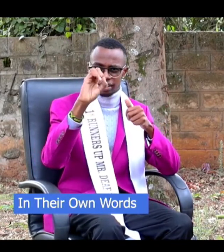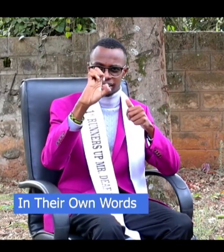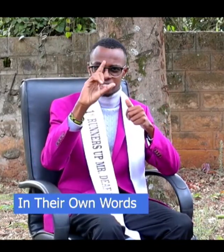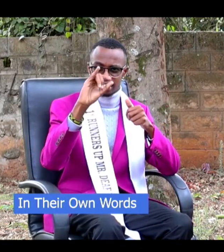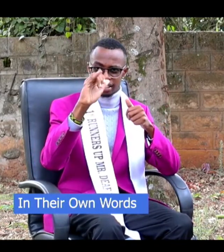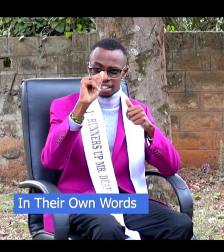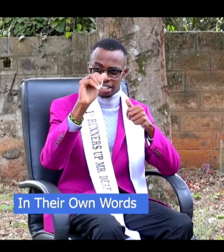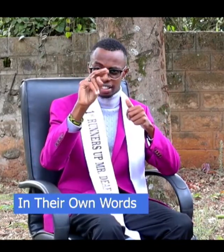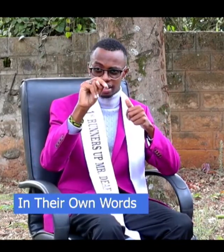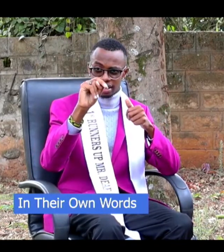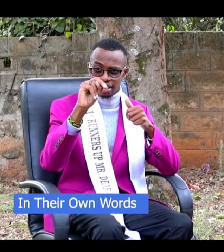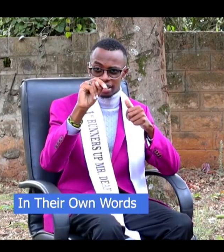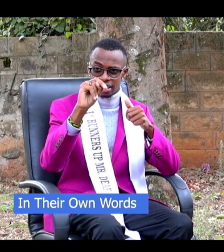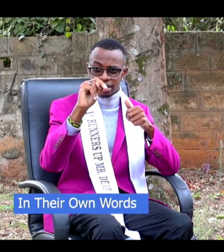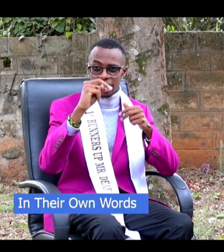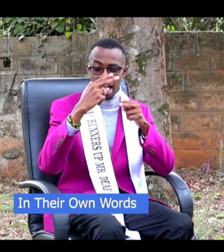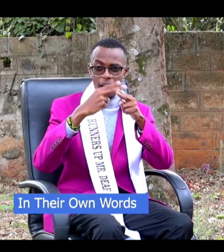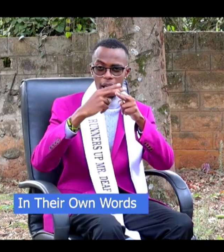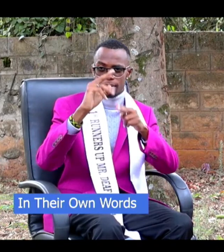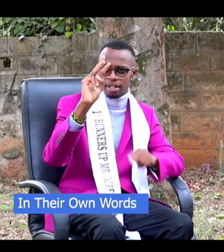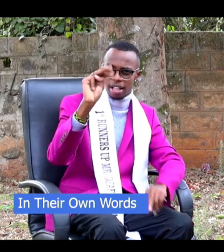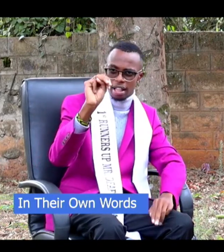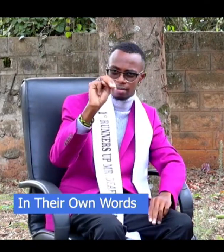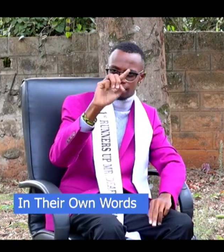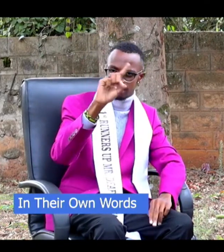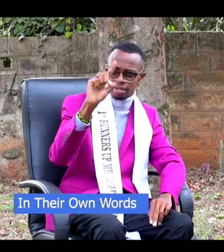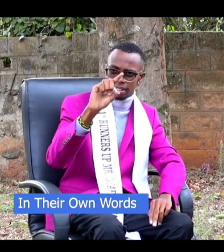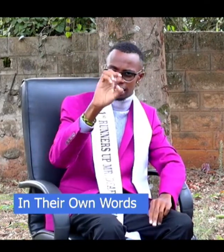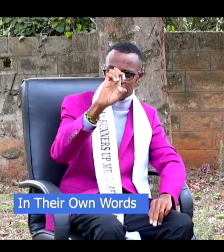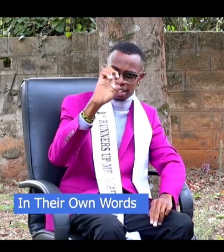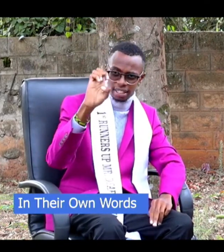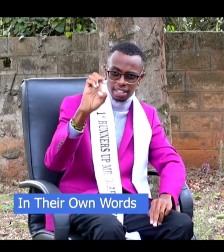on social media, on IG,